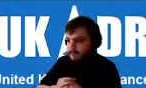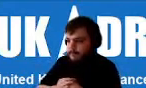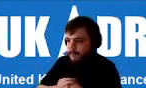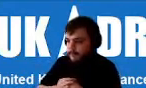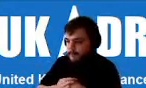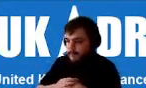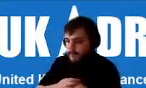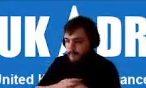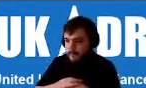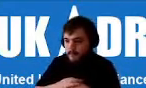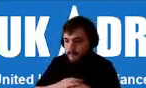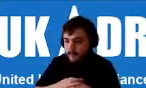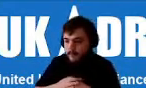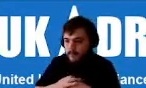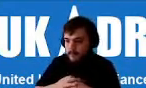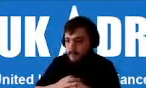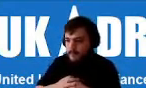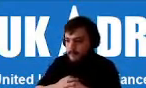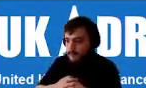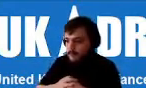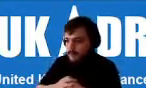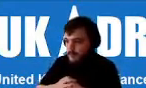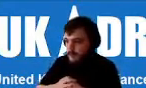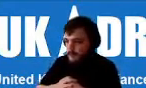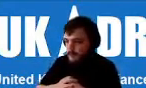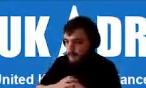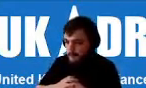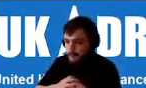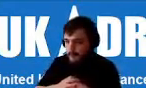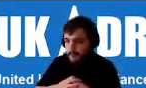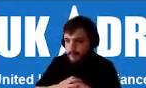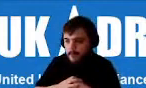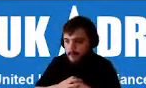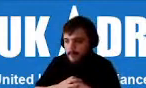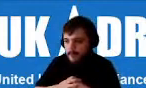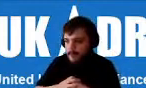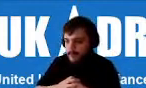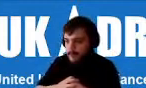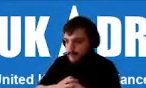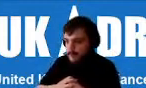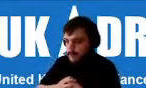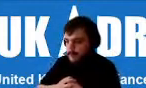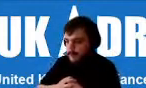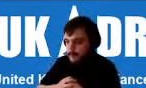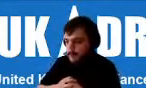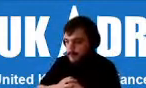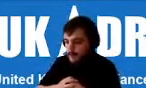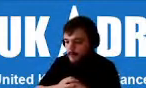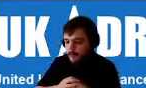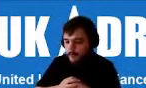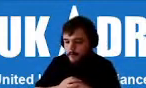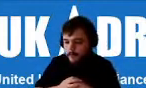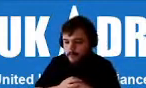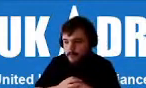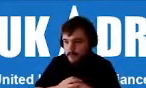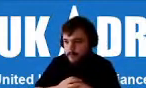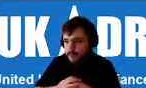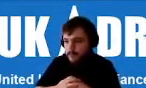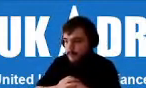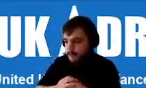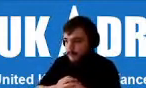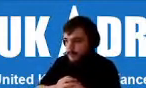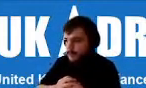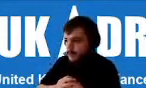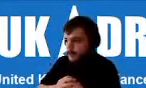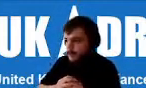different entity of things, but it is a very nice clubbable sort of thing. So I encourage you to join that. If you're a student, you can join it for